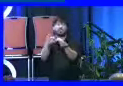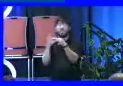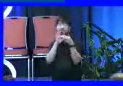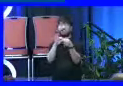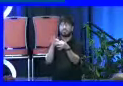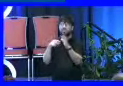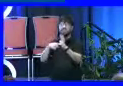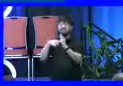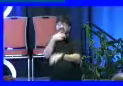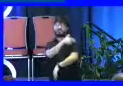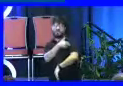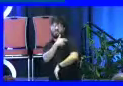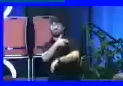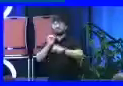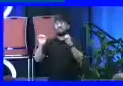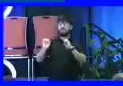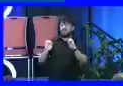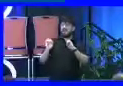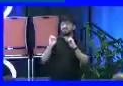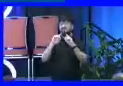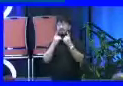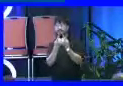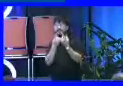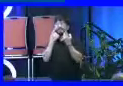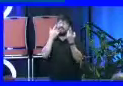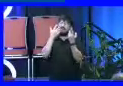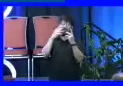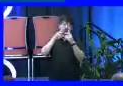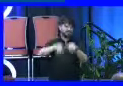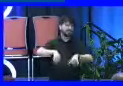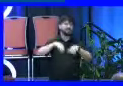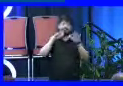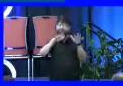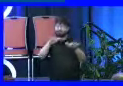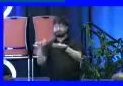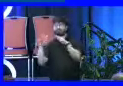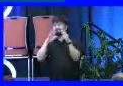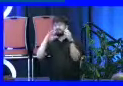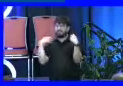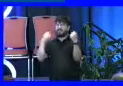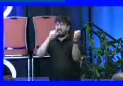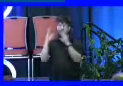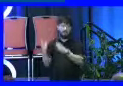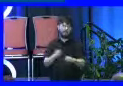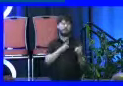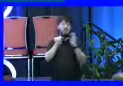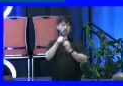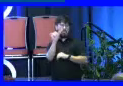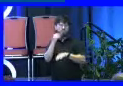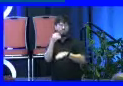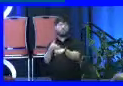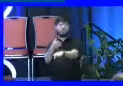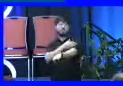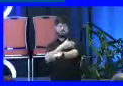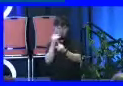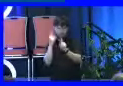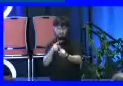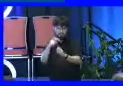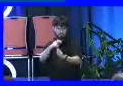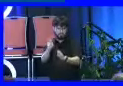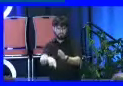with hospitals, emergency departments, behavioral health systems, health plans, and others to improve outcomes for